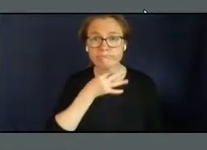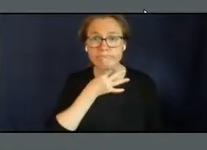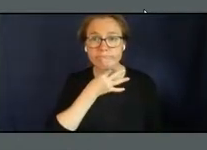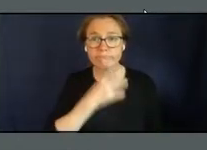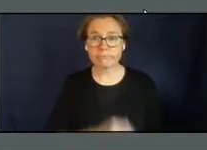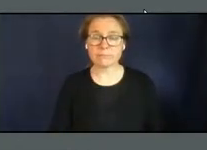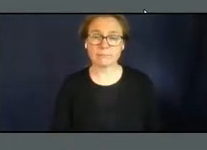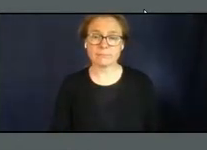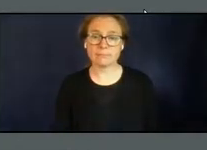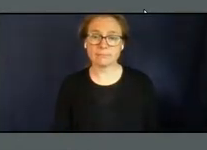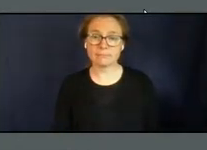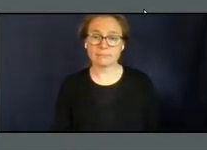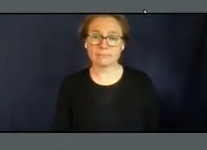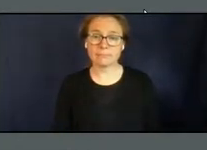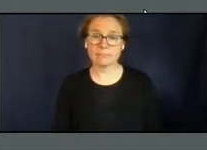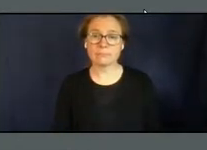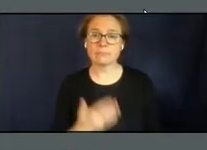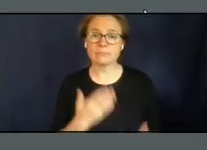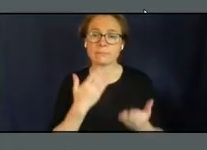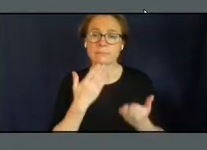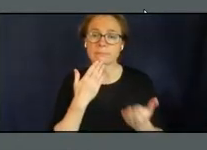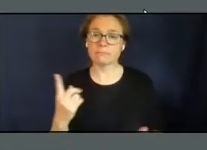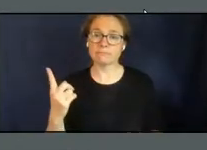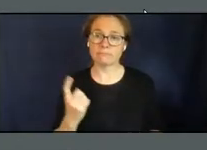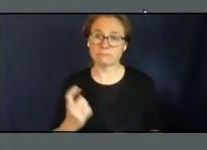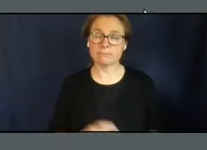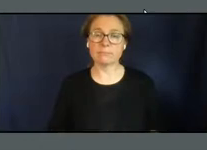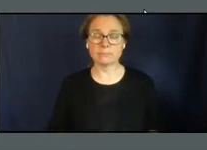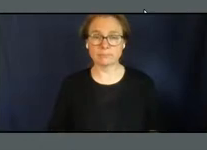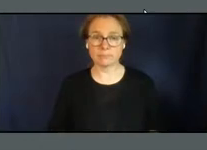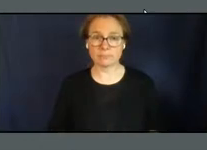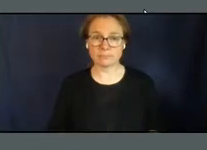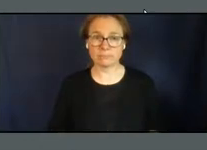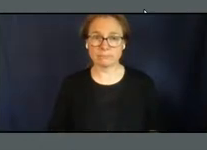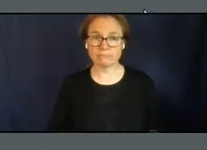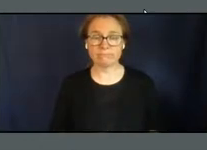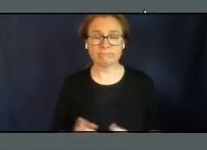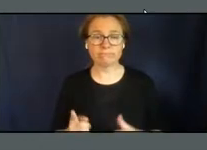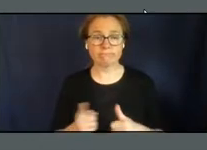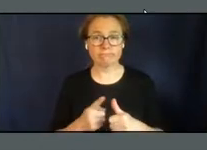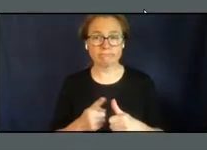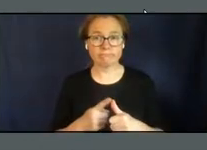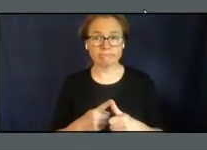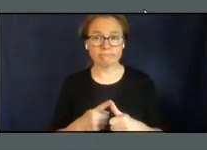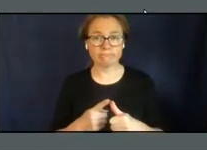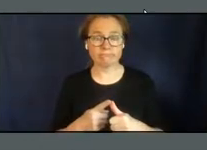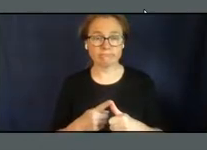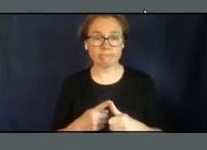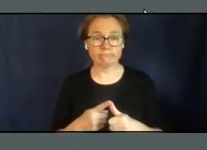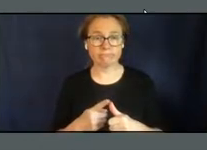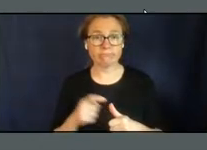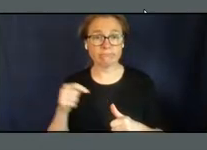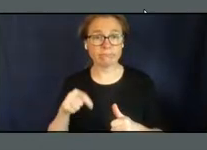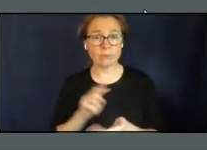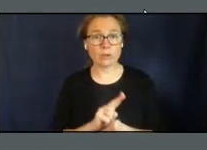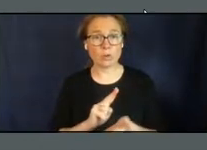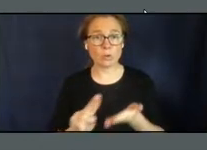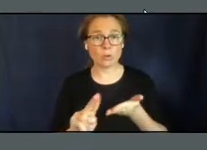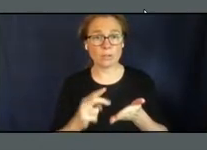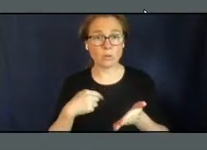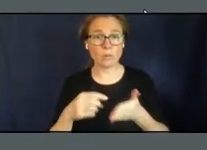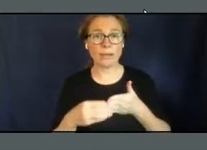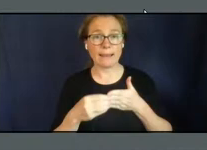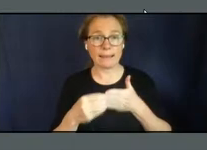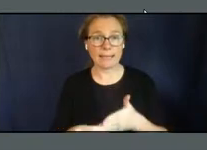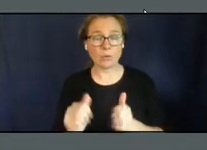Thank you for asking that question. So the first thing that I am happy to share with you is that we are the university lead with the Oregon Consortium